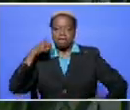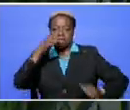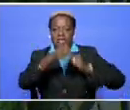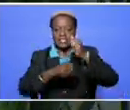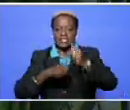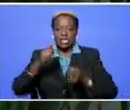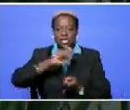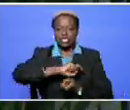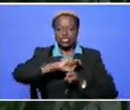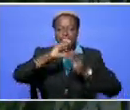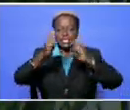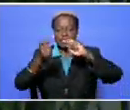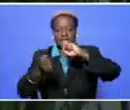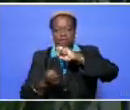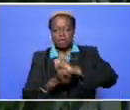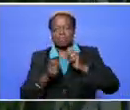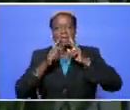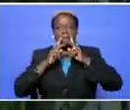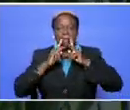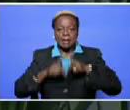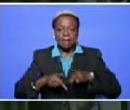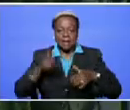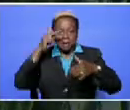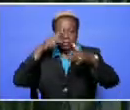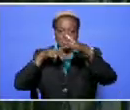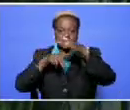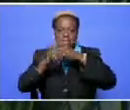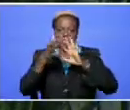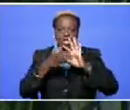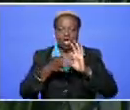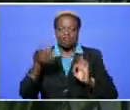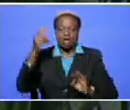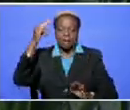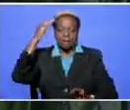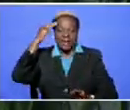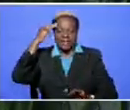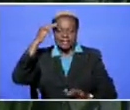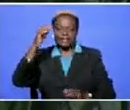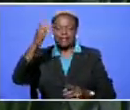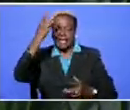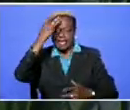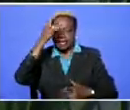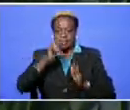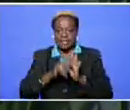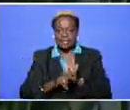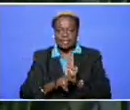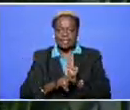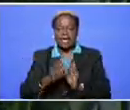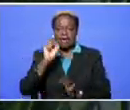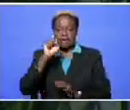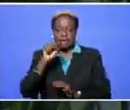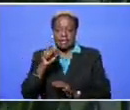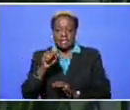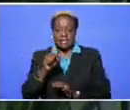transform the public perception of mental illness.